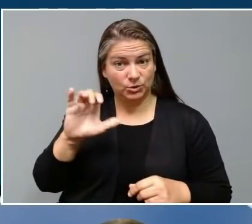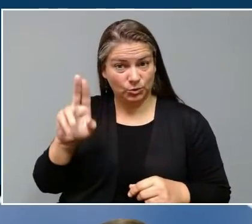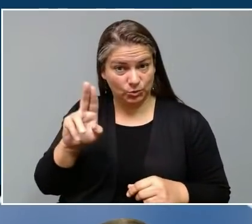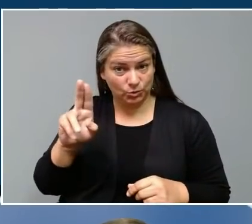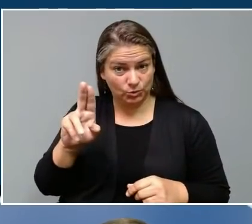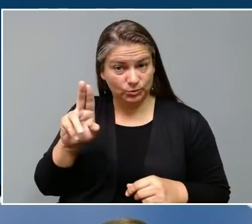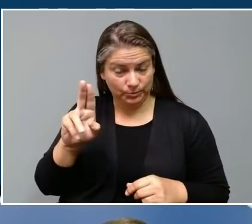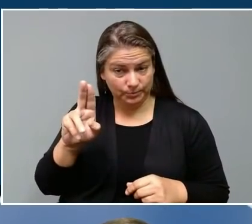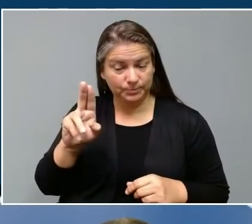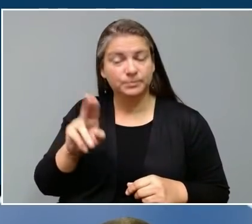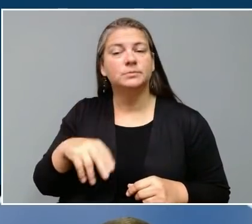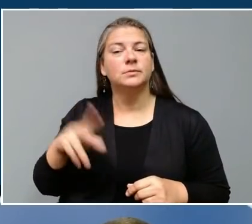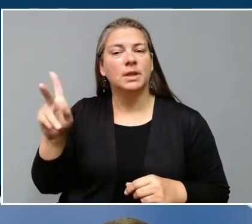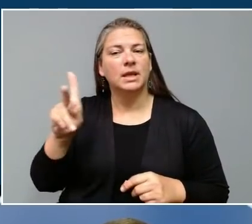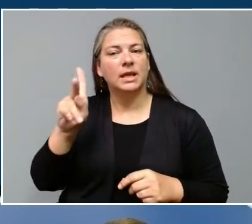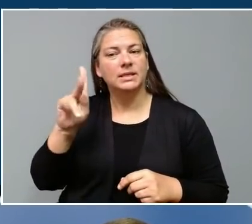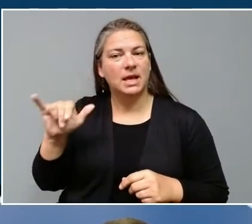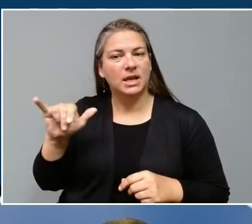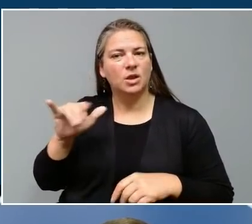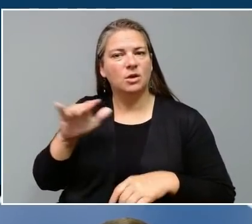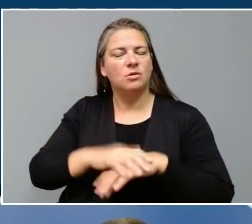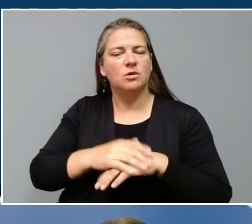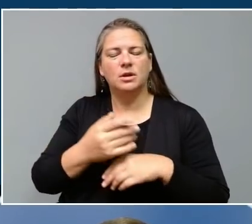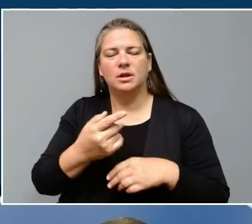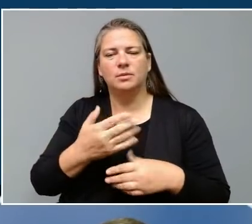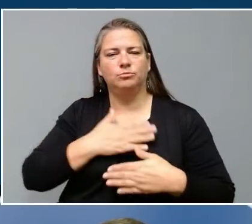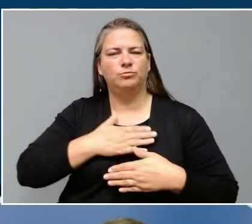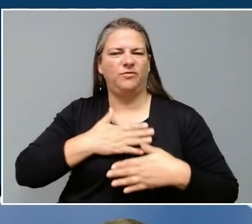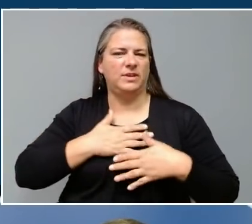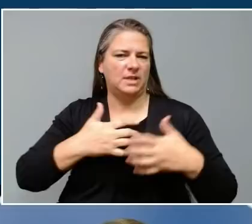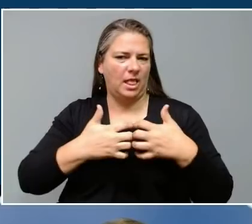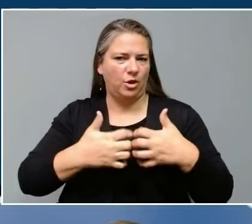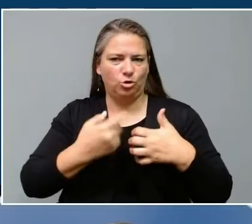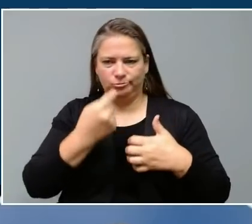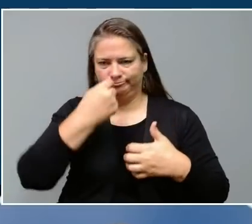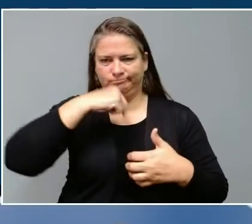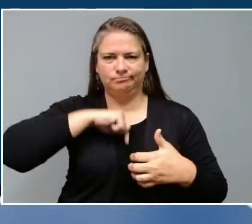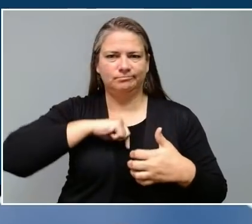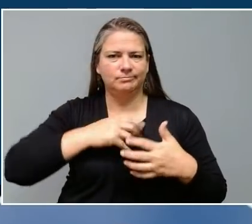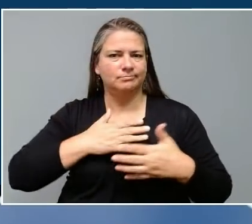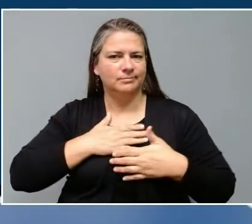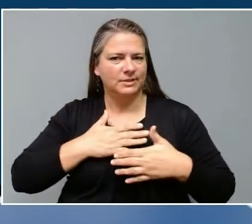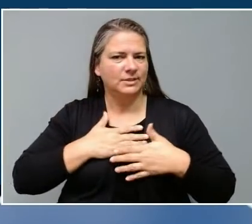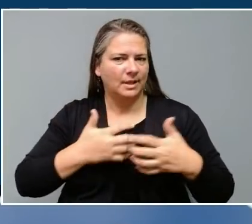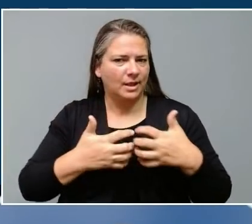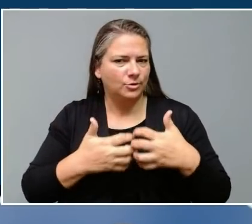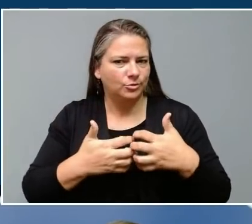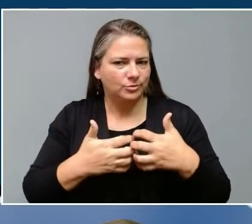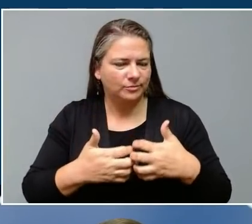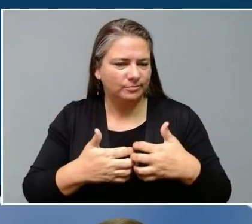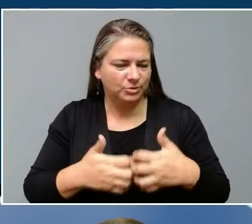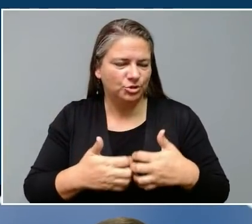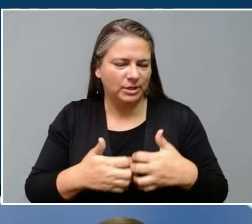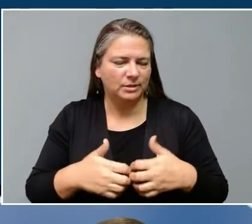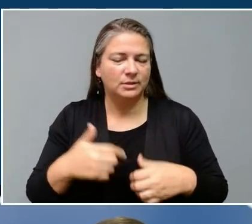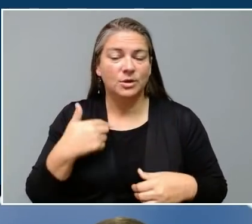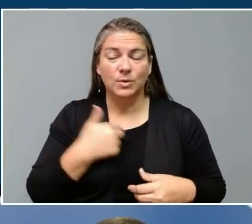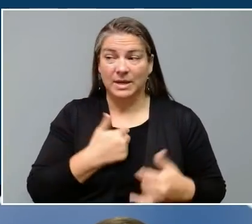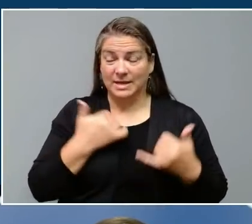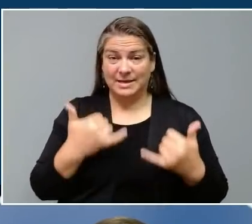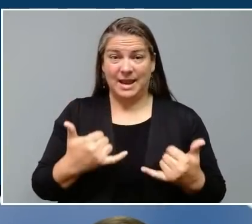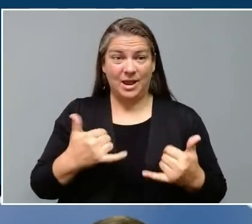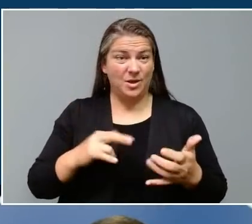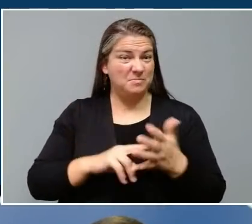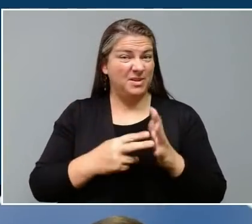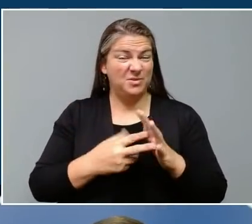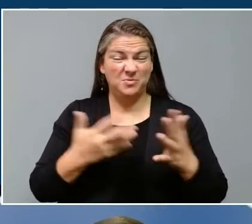Kentuckians on a ventilator, meaning we are suffering the most at a time when it is the